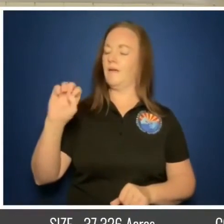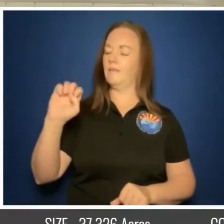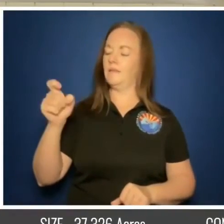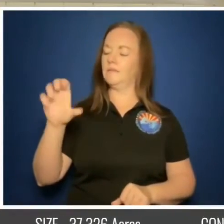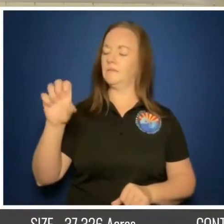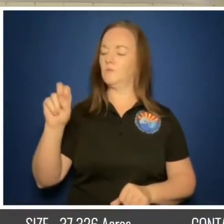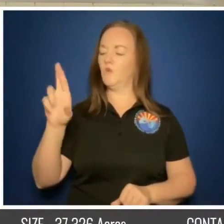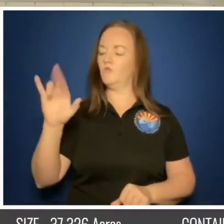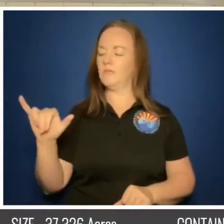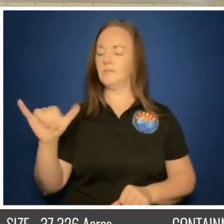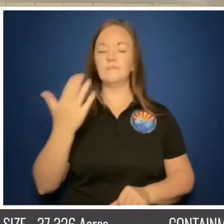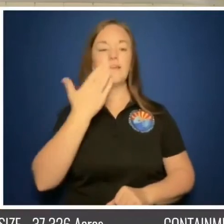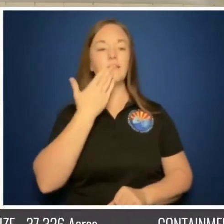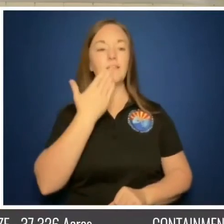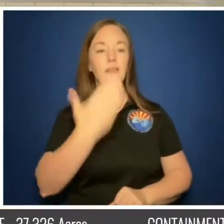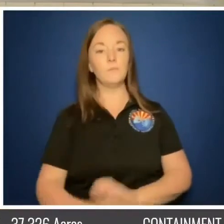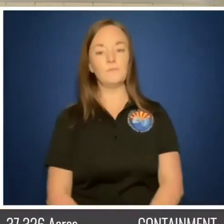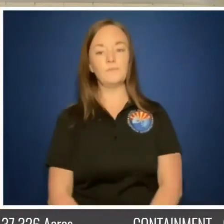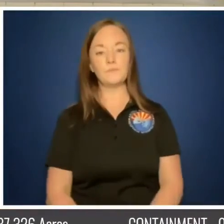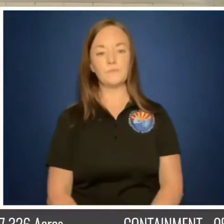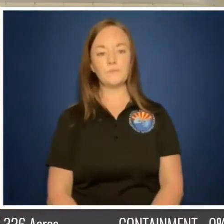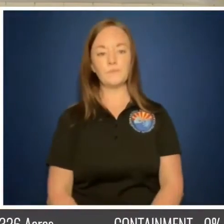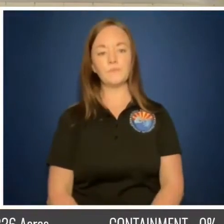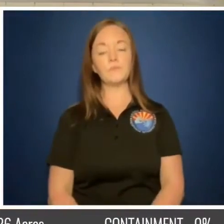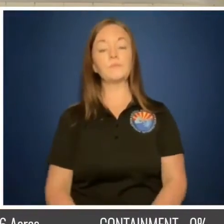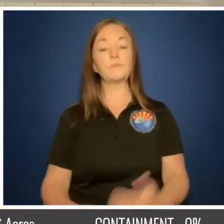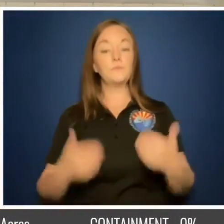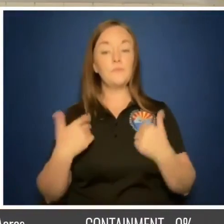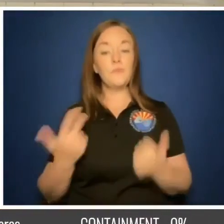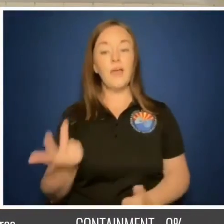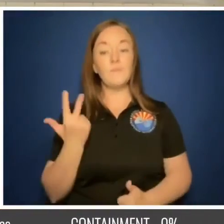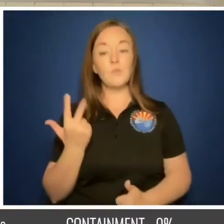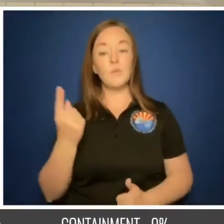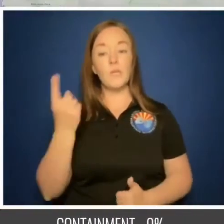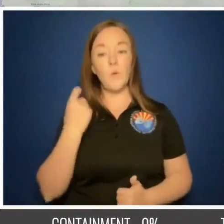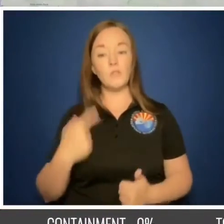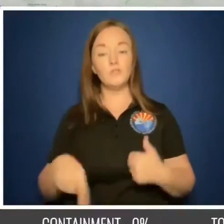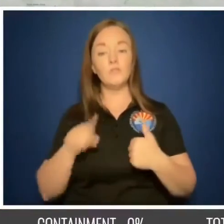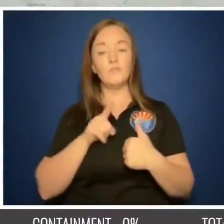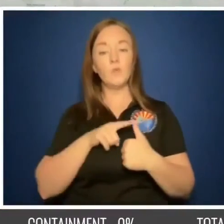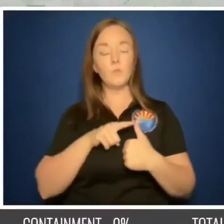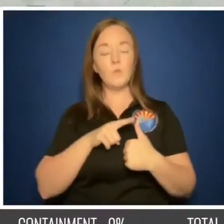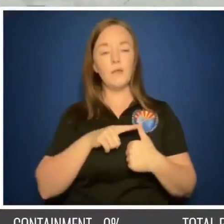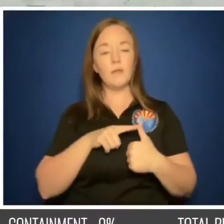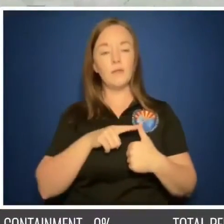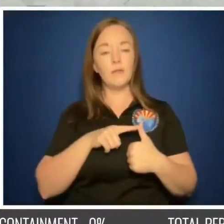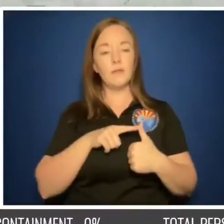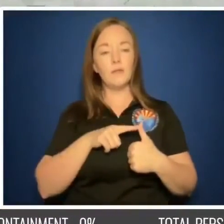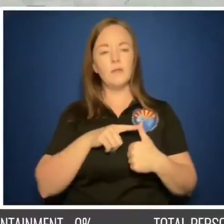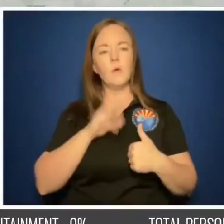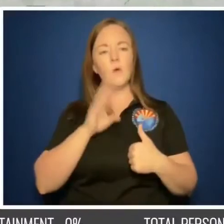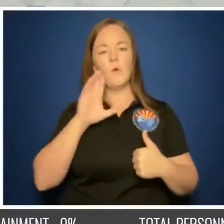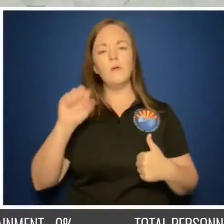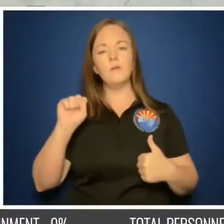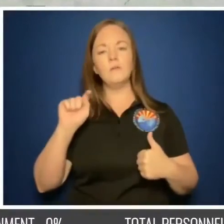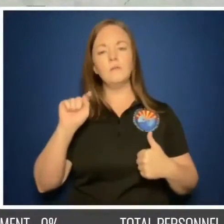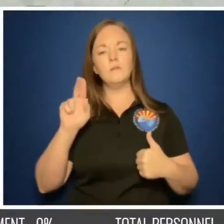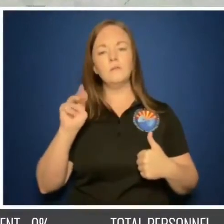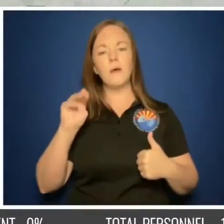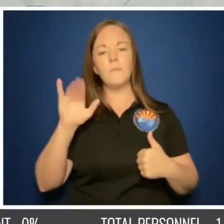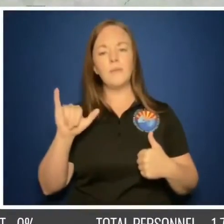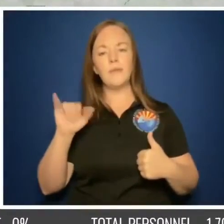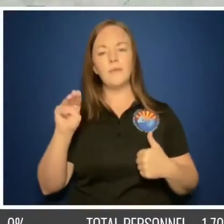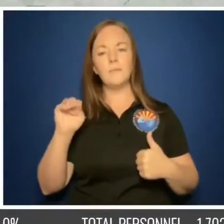Thank you. I have 3 questions here. The first one will be, will Stumpy Meadows be evacuated